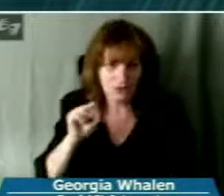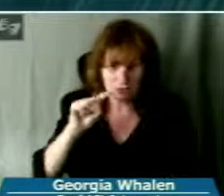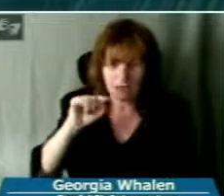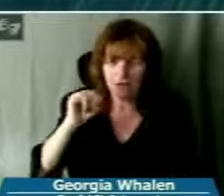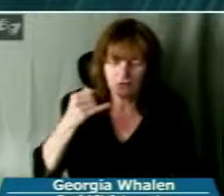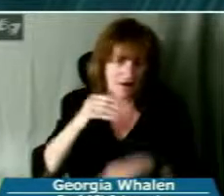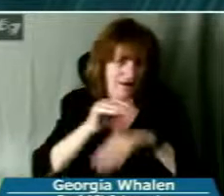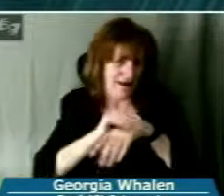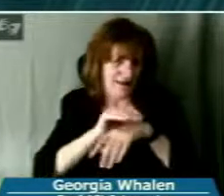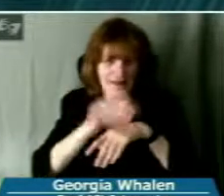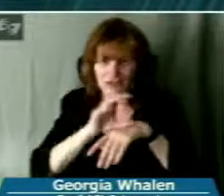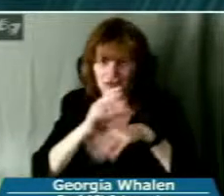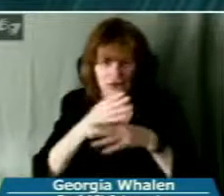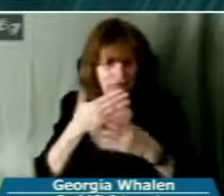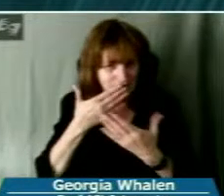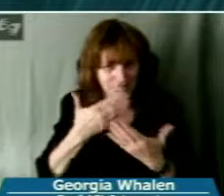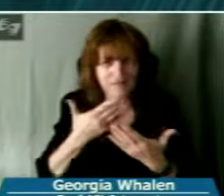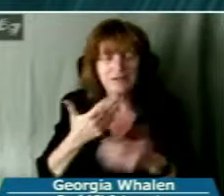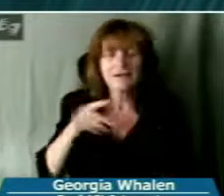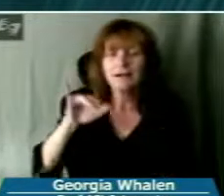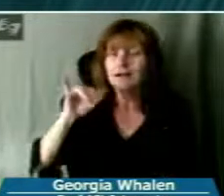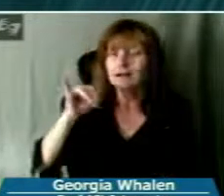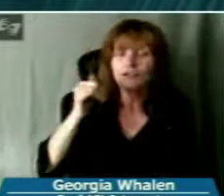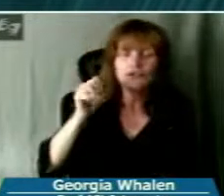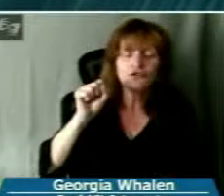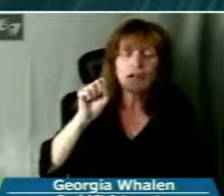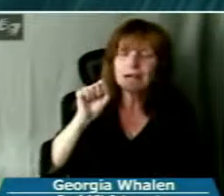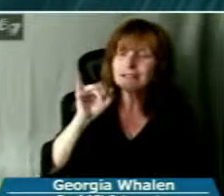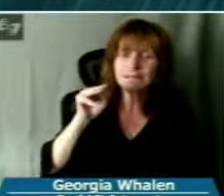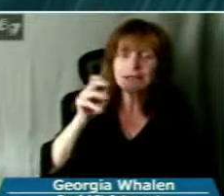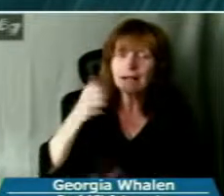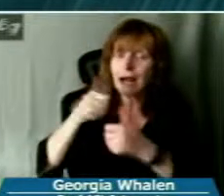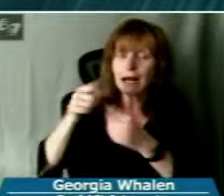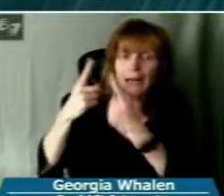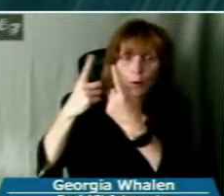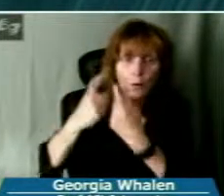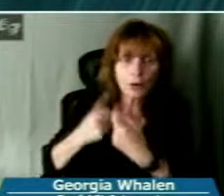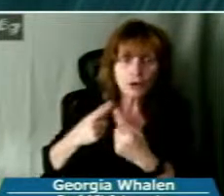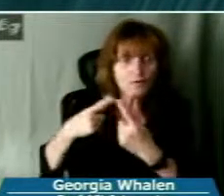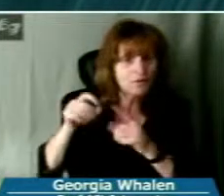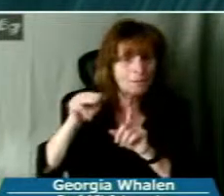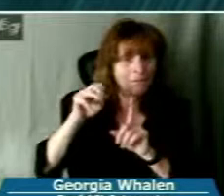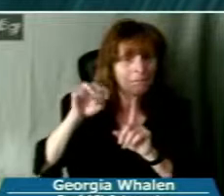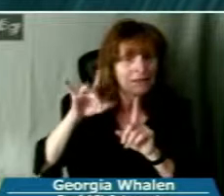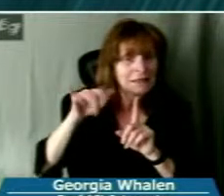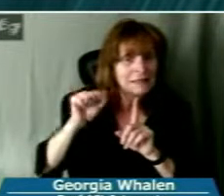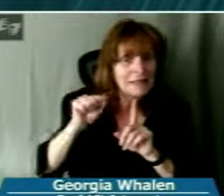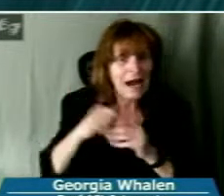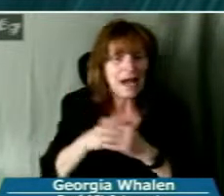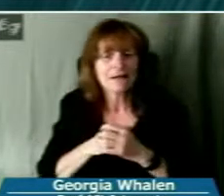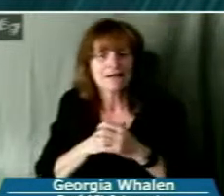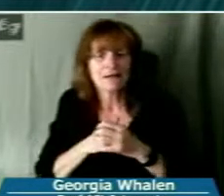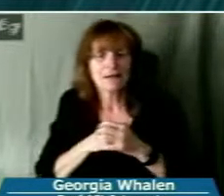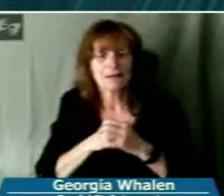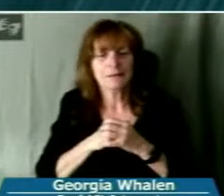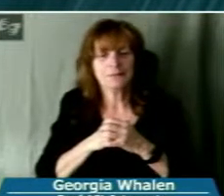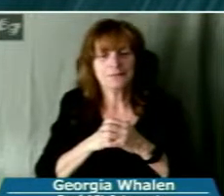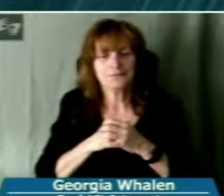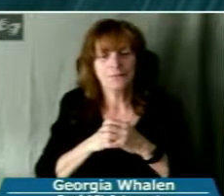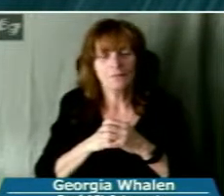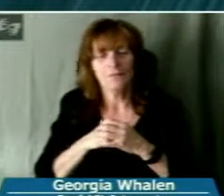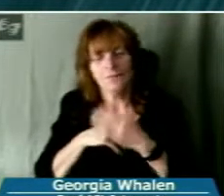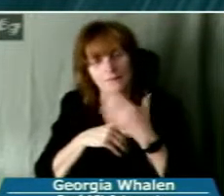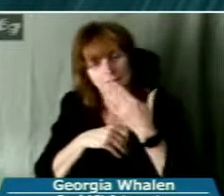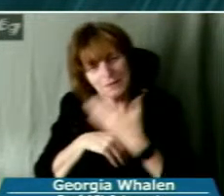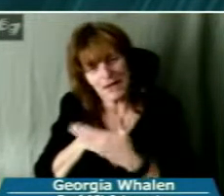Jazz, it's now over to you for some media questions. I'm sure there'll be plenty. Thank you. Thanks, Mr. Mayor. We do have a number of media partners on the